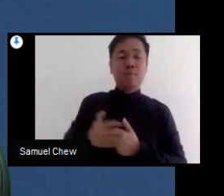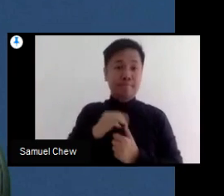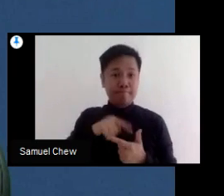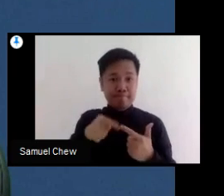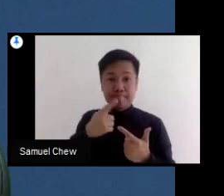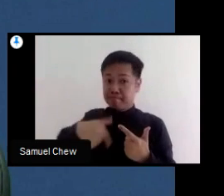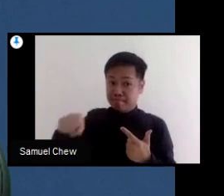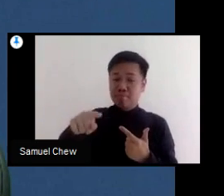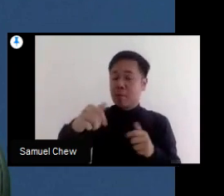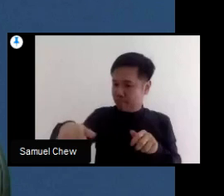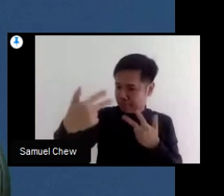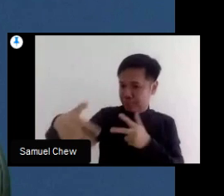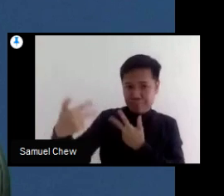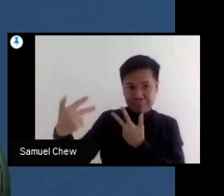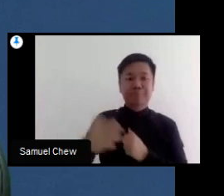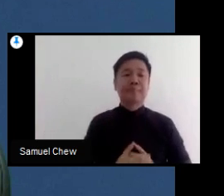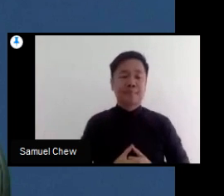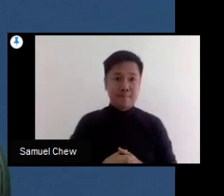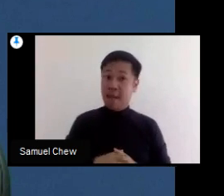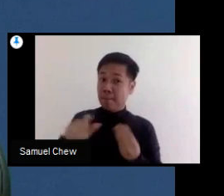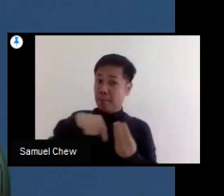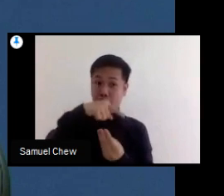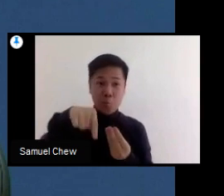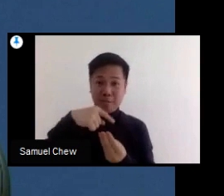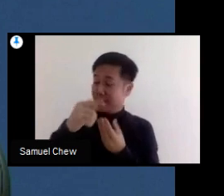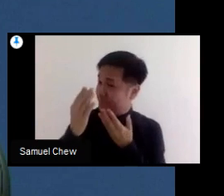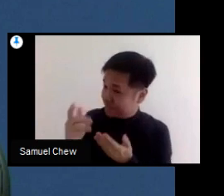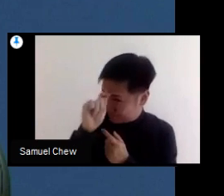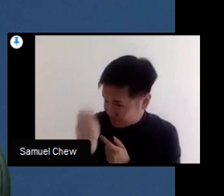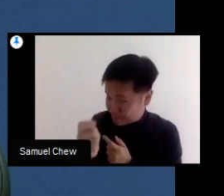virtual mode. Bhutan, you have the floor.